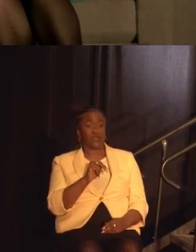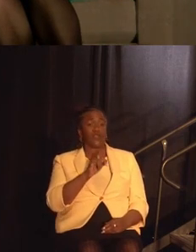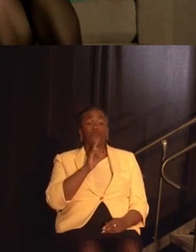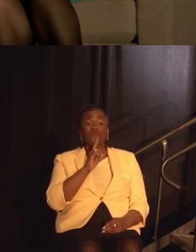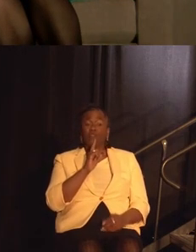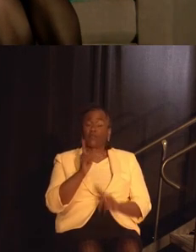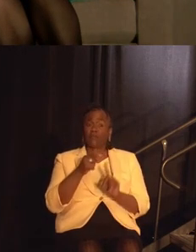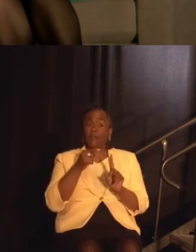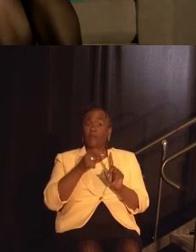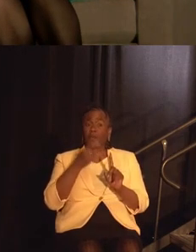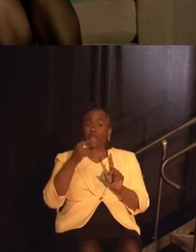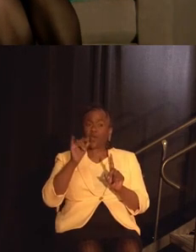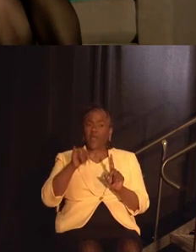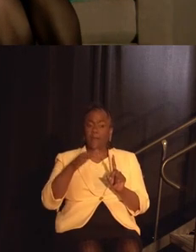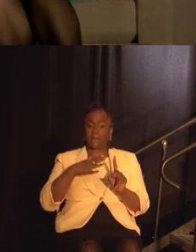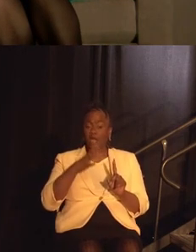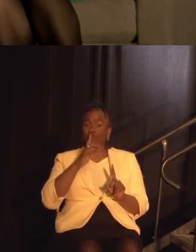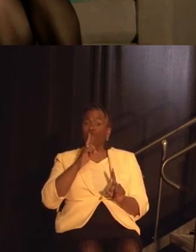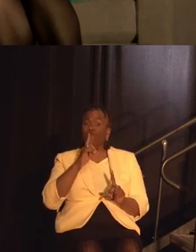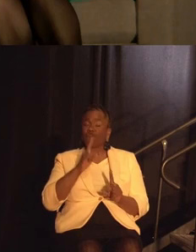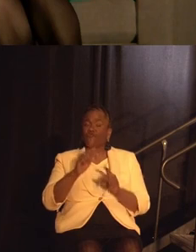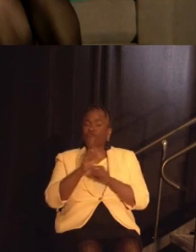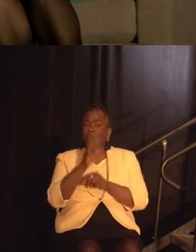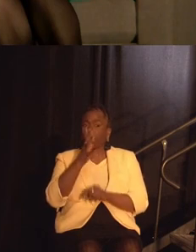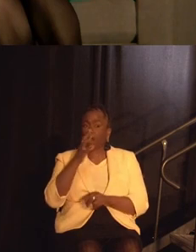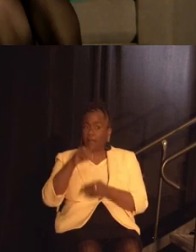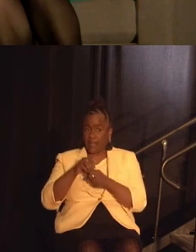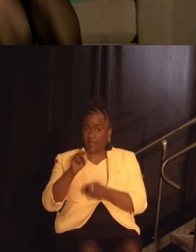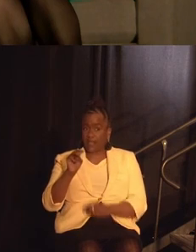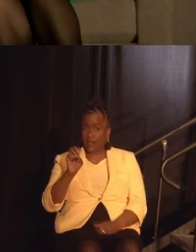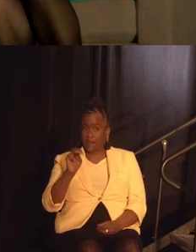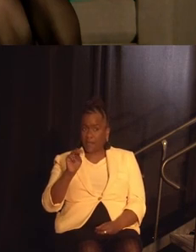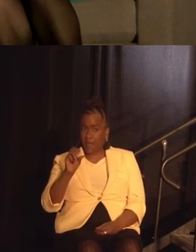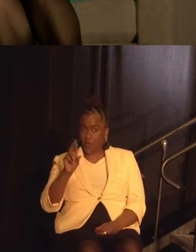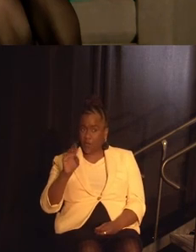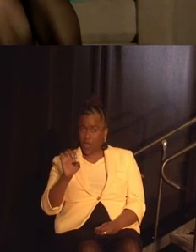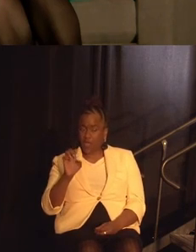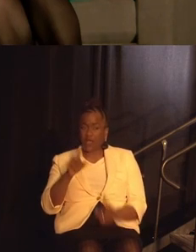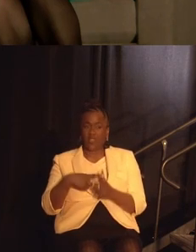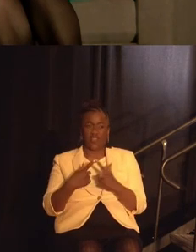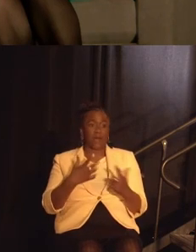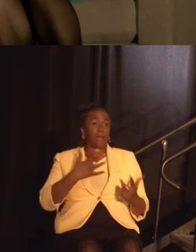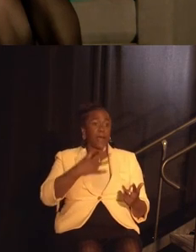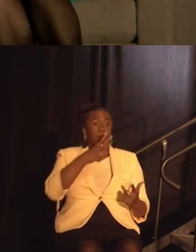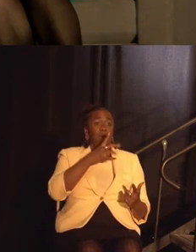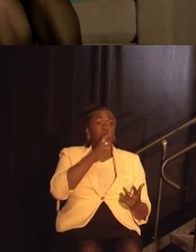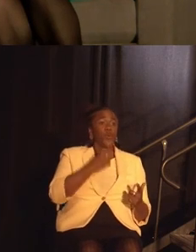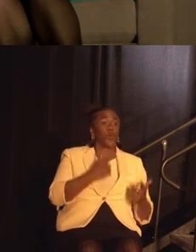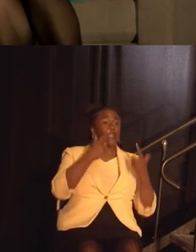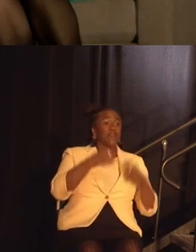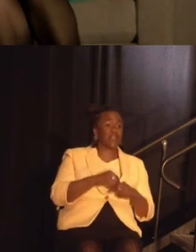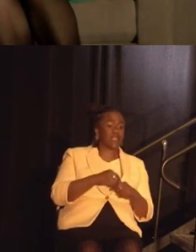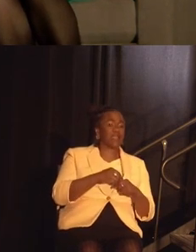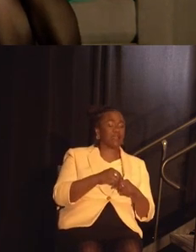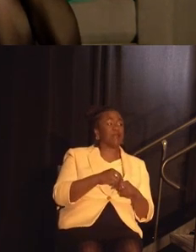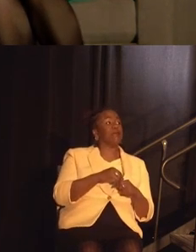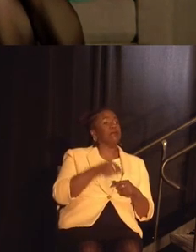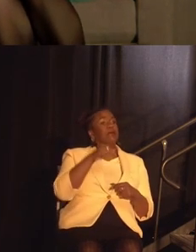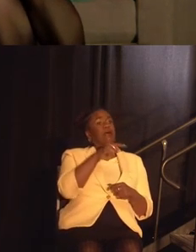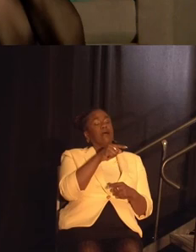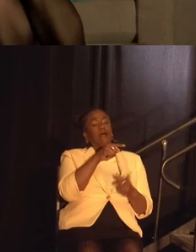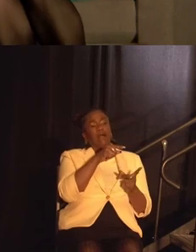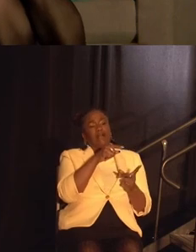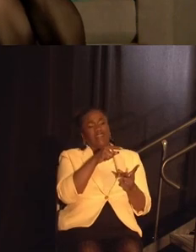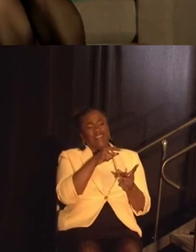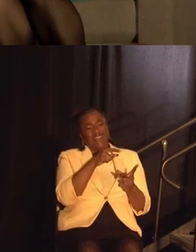is there's my real mom in this memoir, and then there's my mom that lives in the internet called wongmom.com.